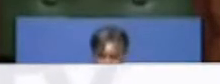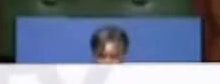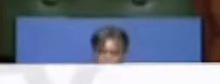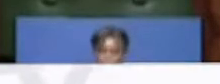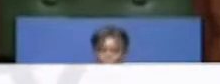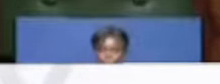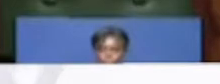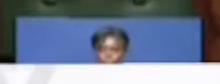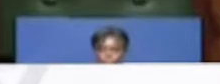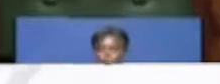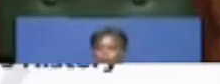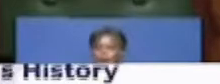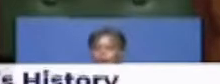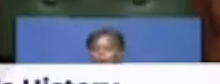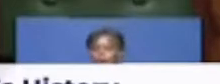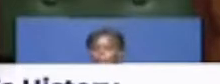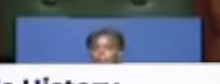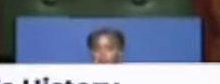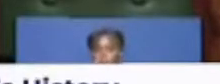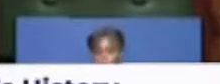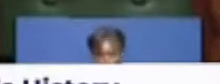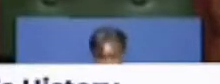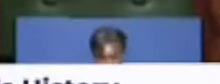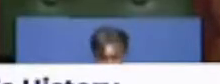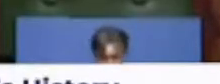seminal legislative proposals